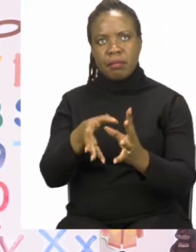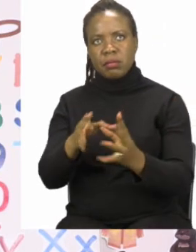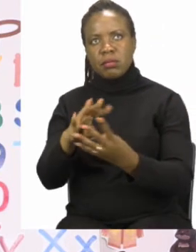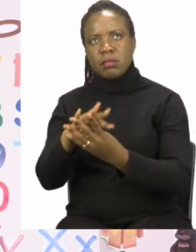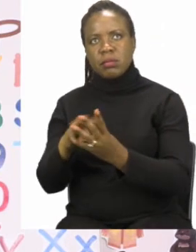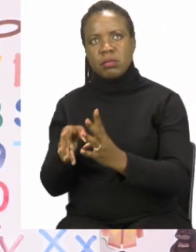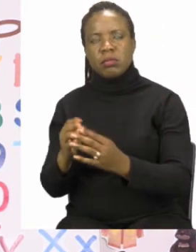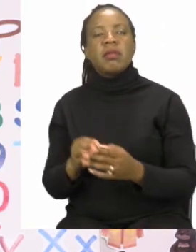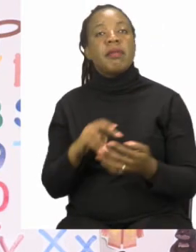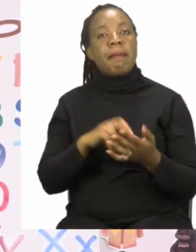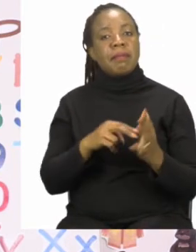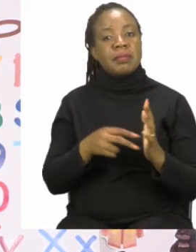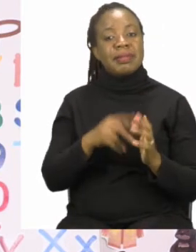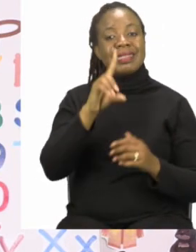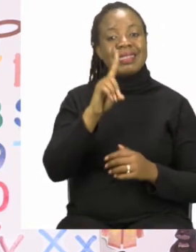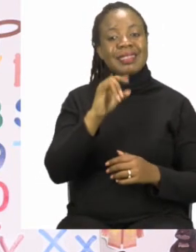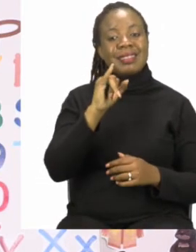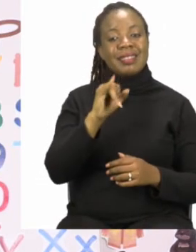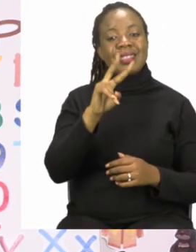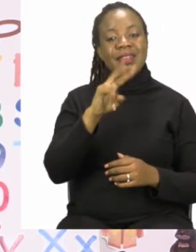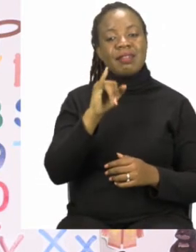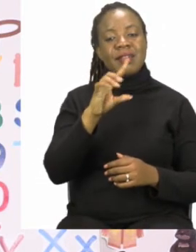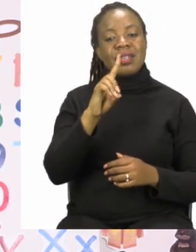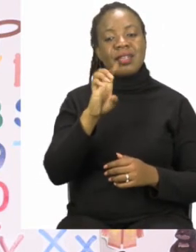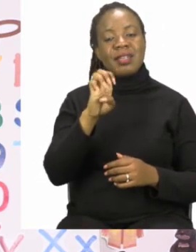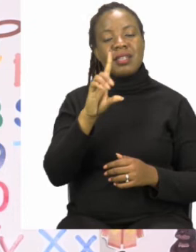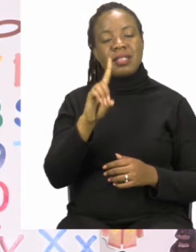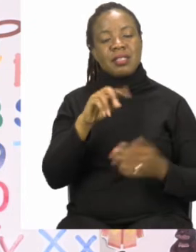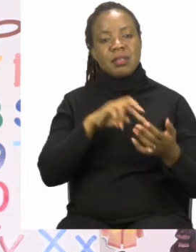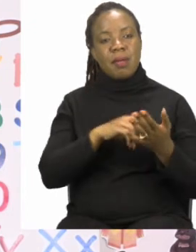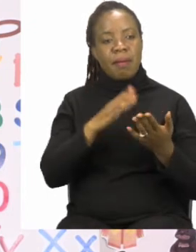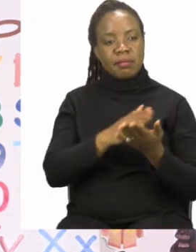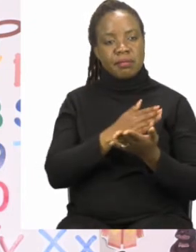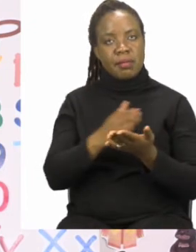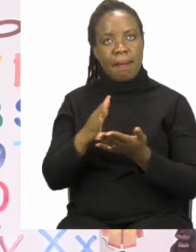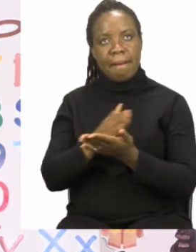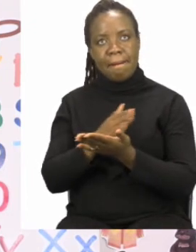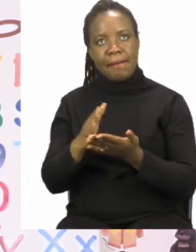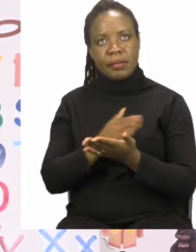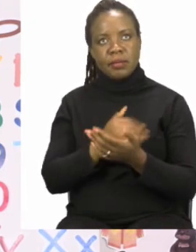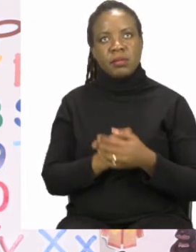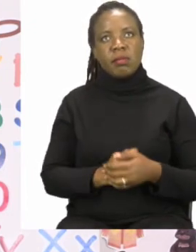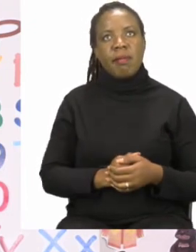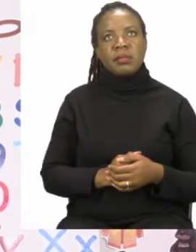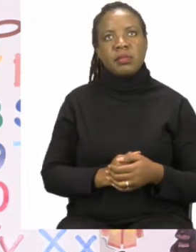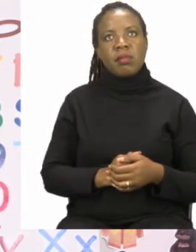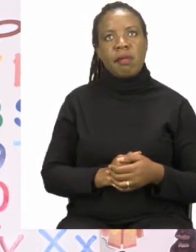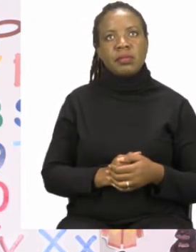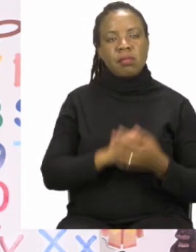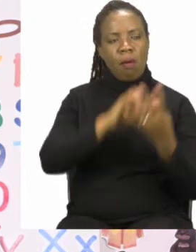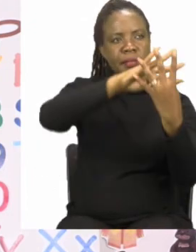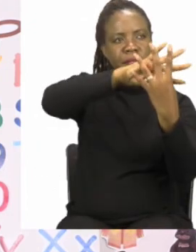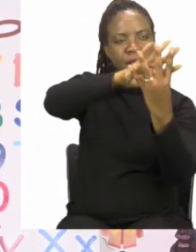are sharing. We are going to share equally. So we're going to draw our 4 camps. 1,